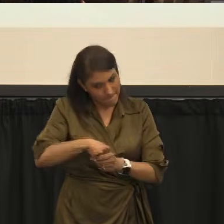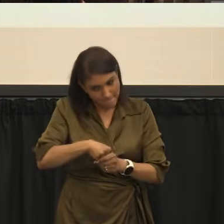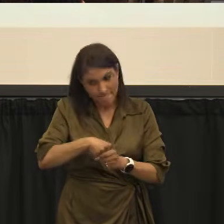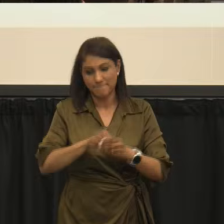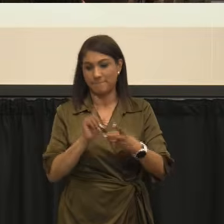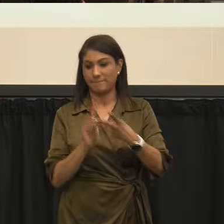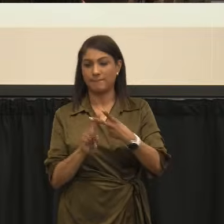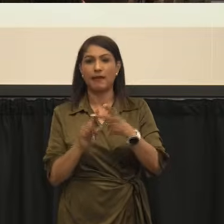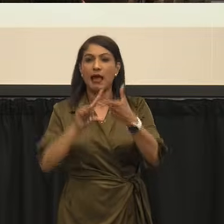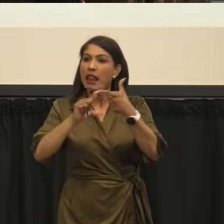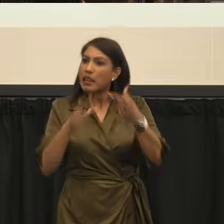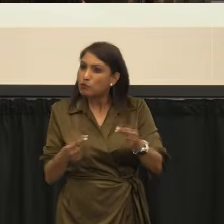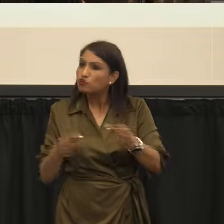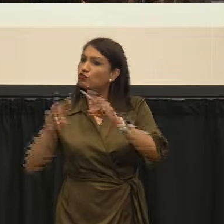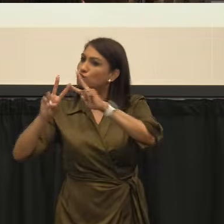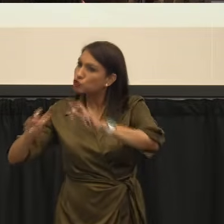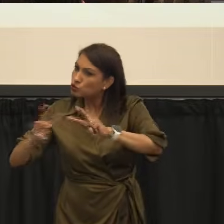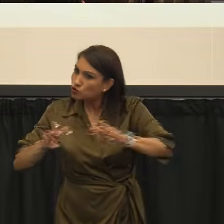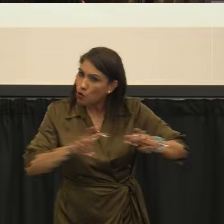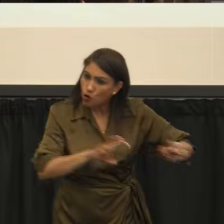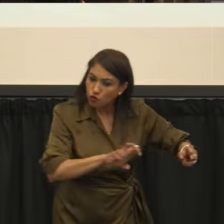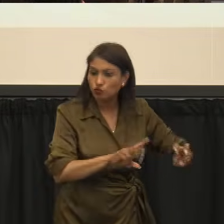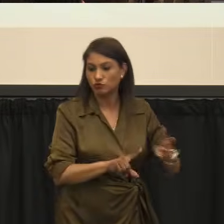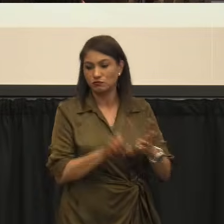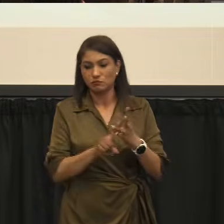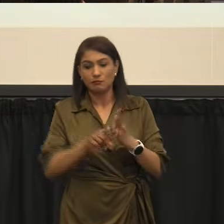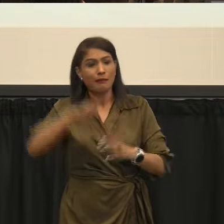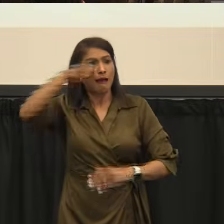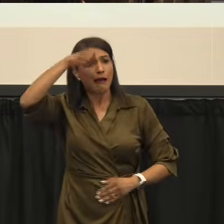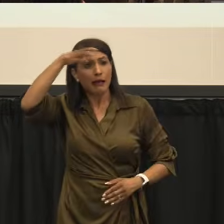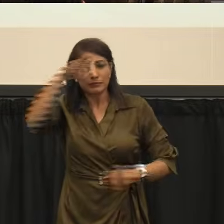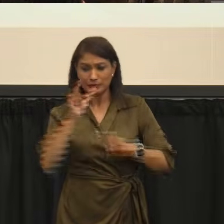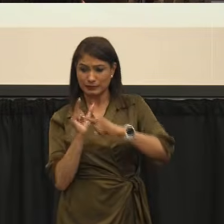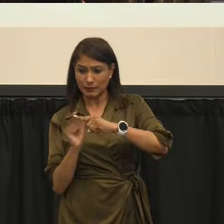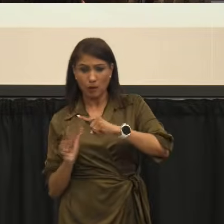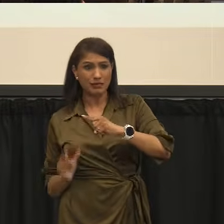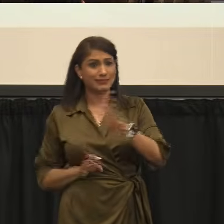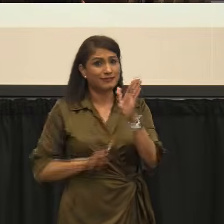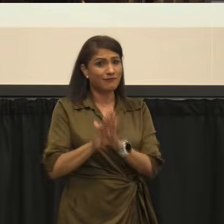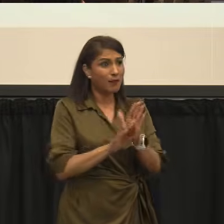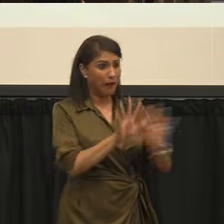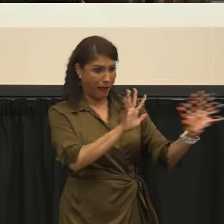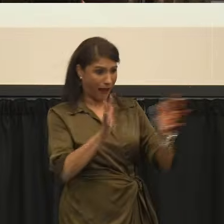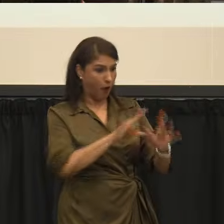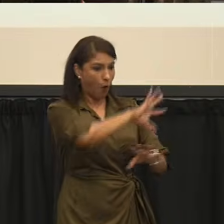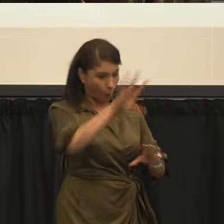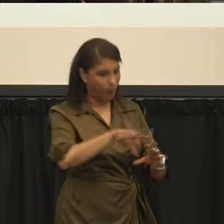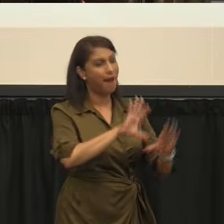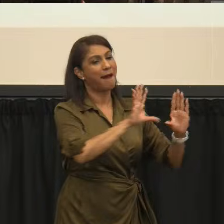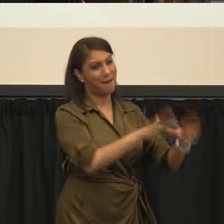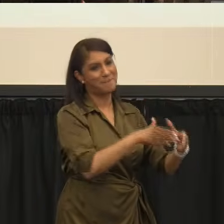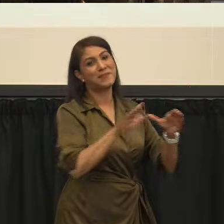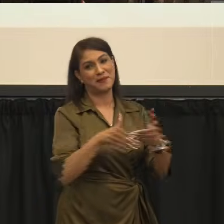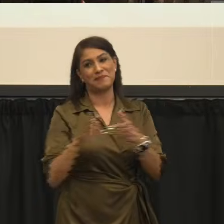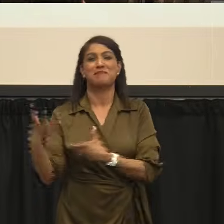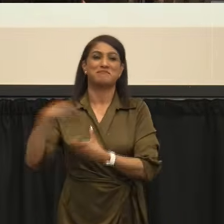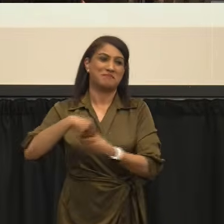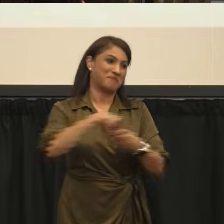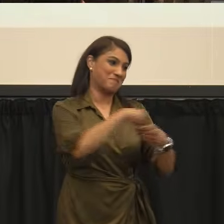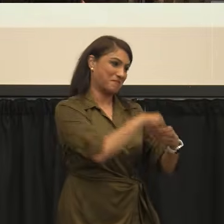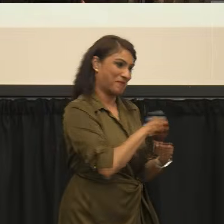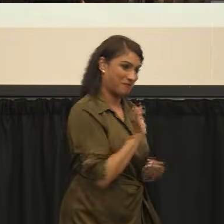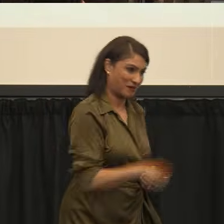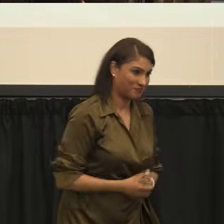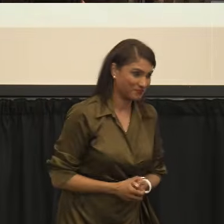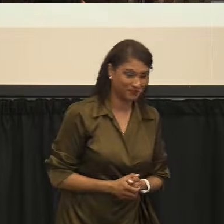can also be used for interpreter training, for linguistic research, and academic terminology, and the development